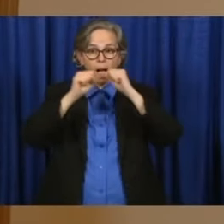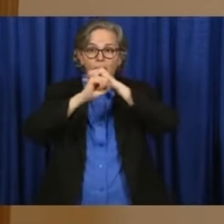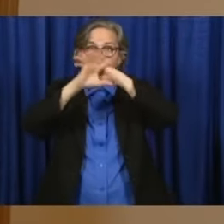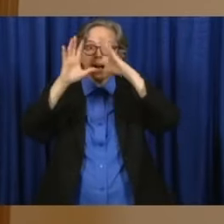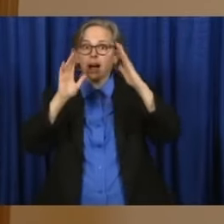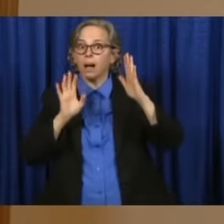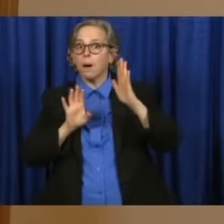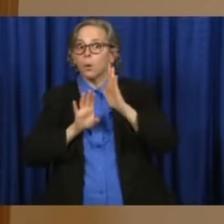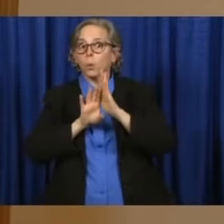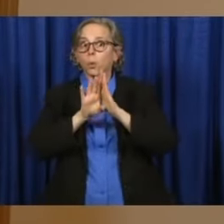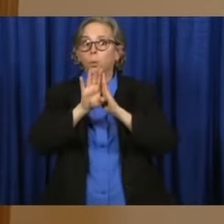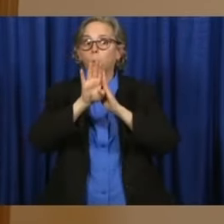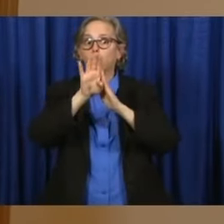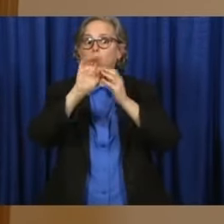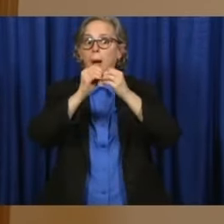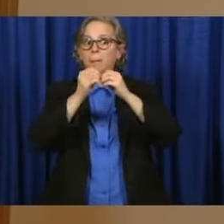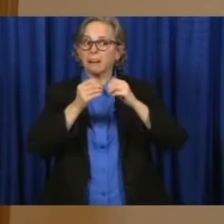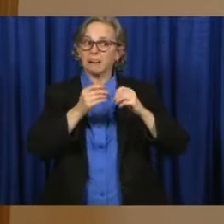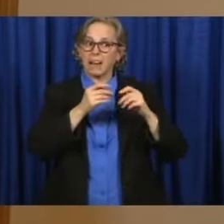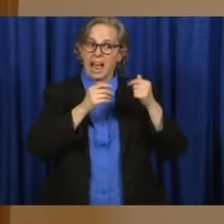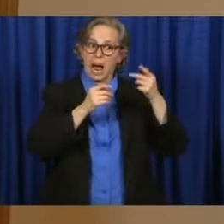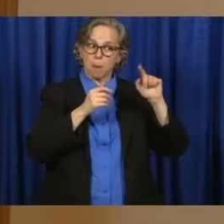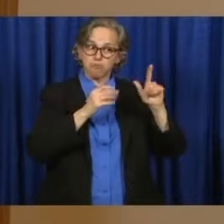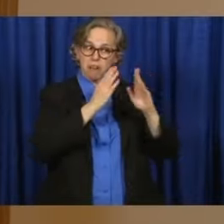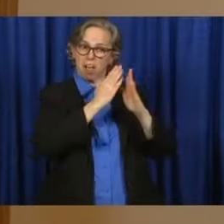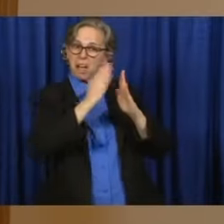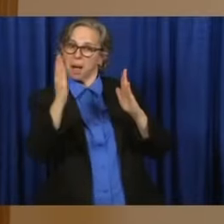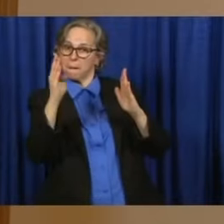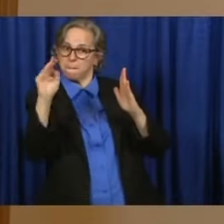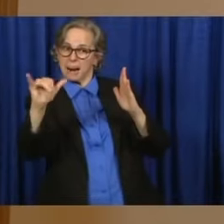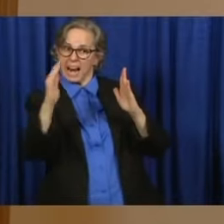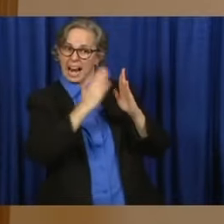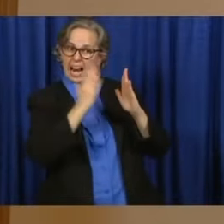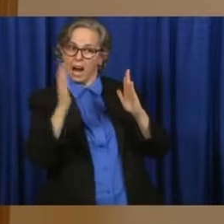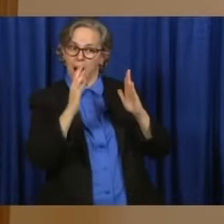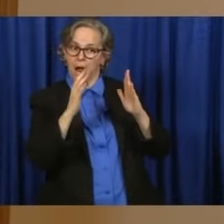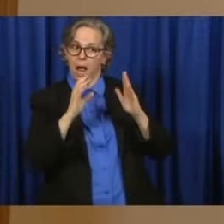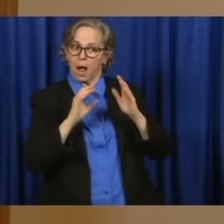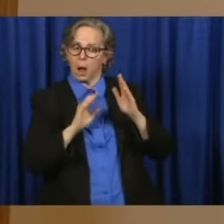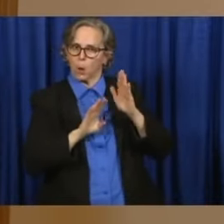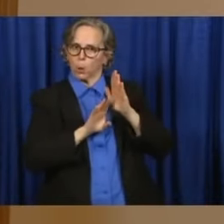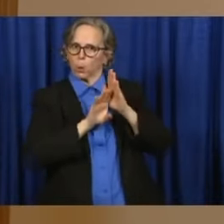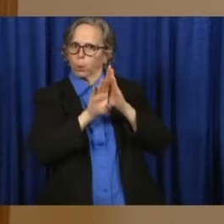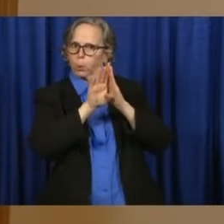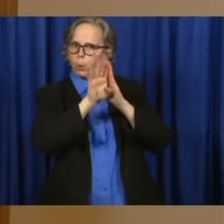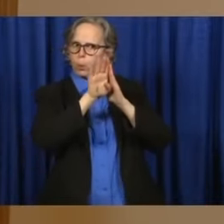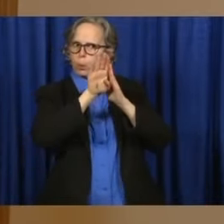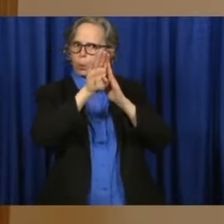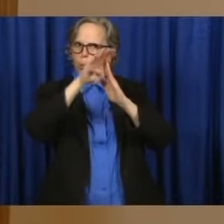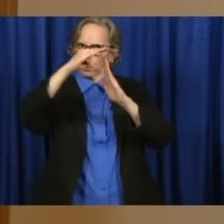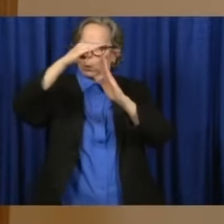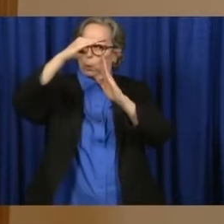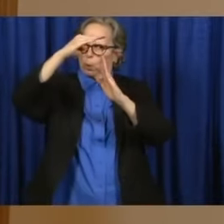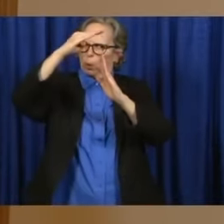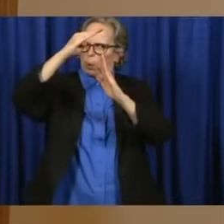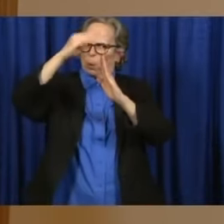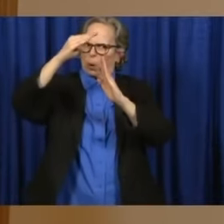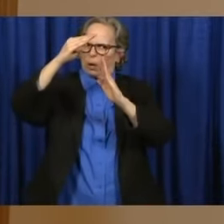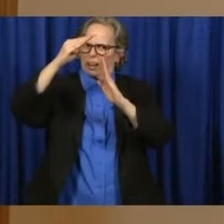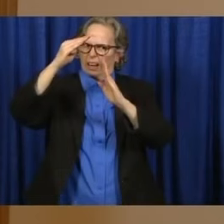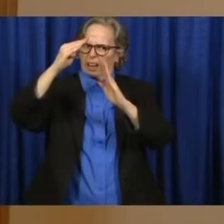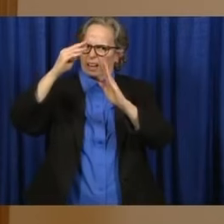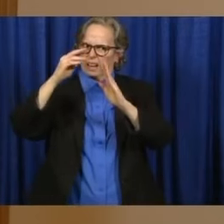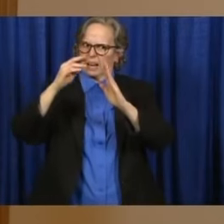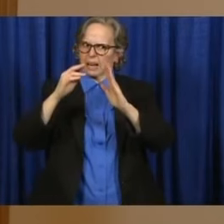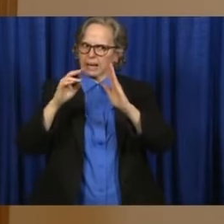of April, mid-May, that is the peak. We are, thanks to all of your efforts, looking more all the time like